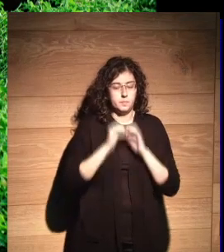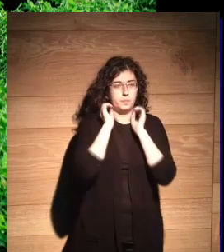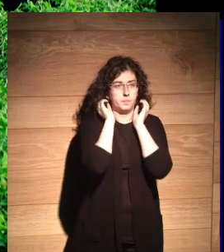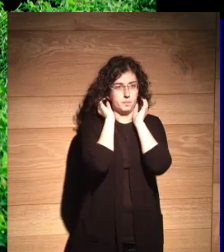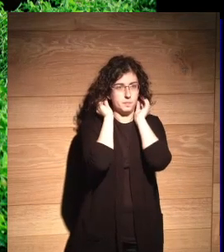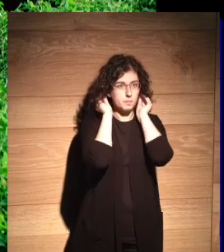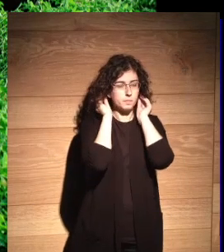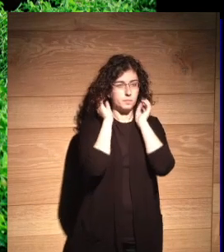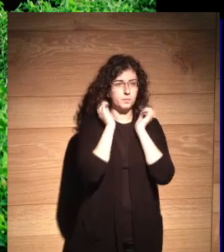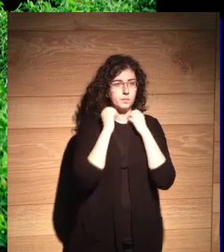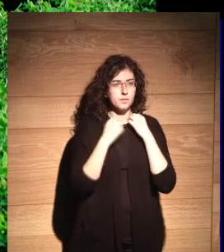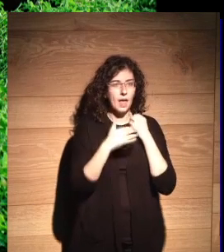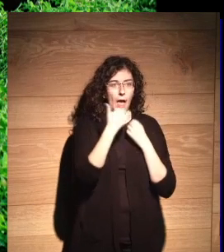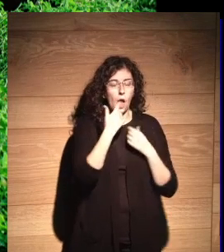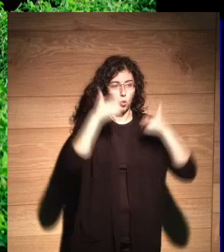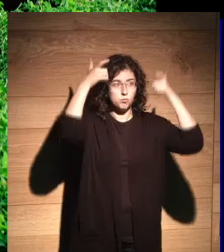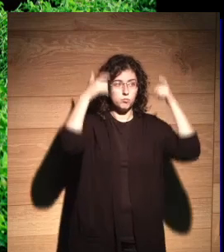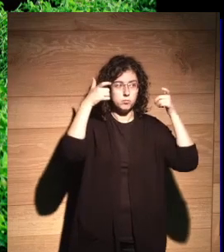it really was, there